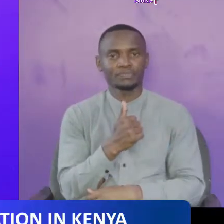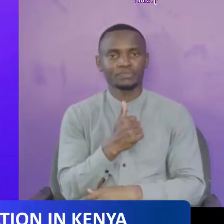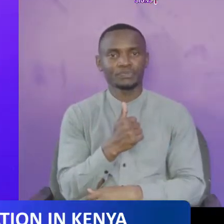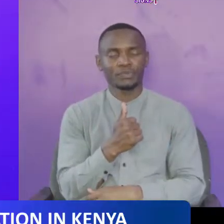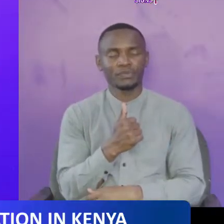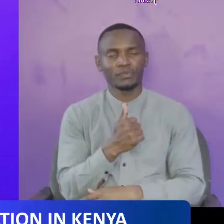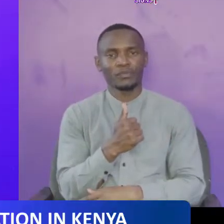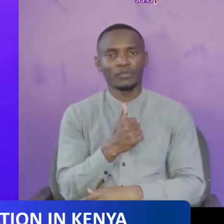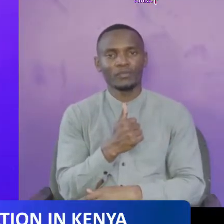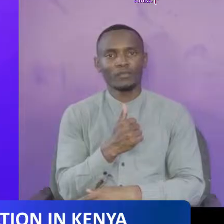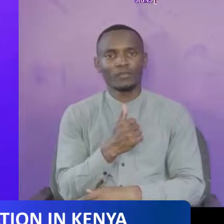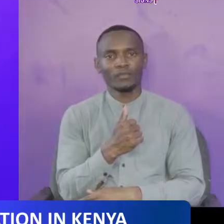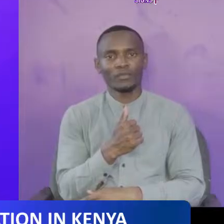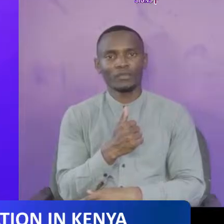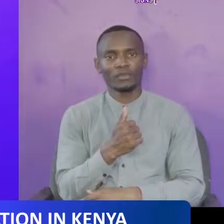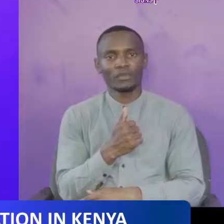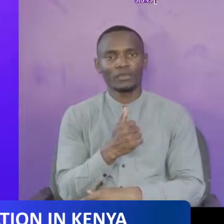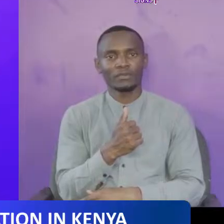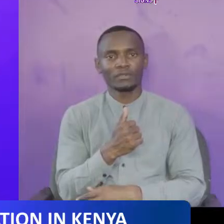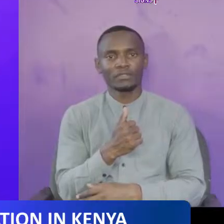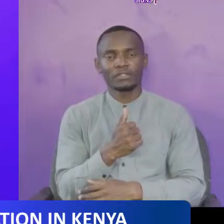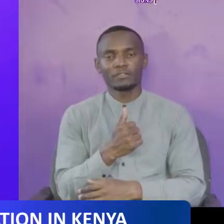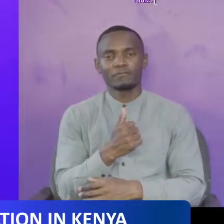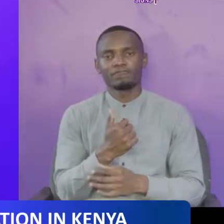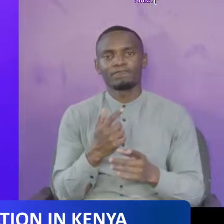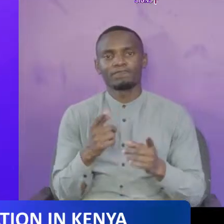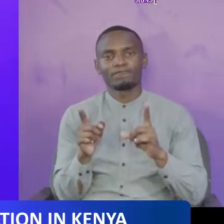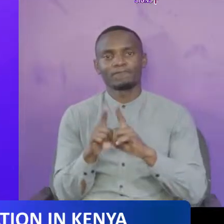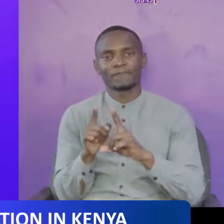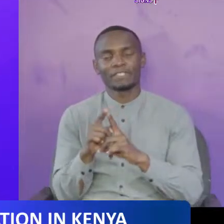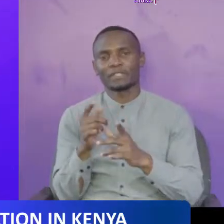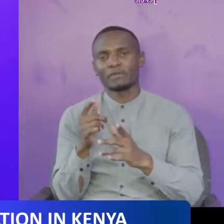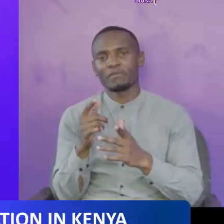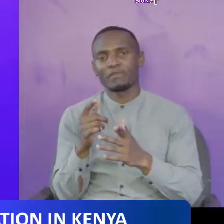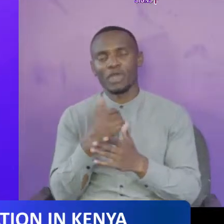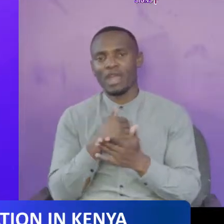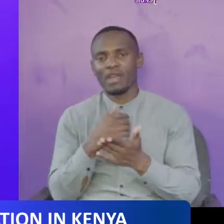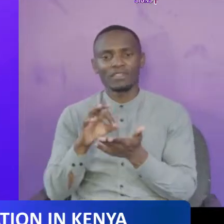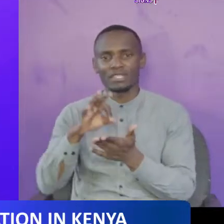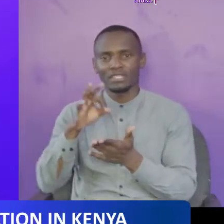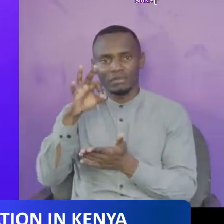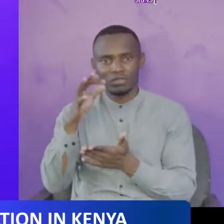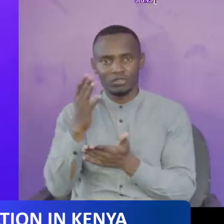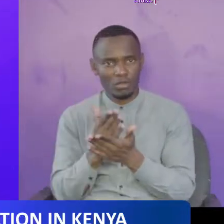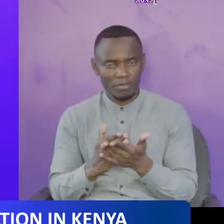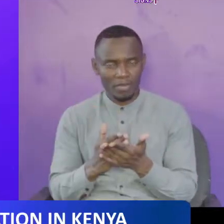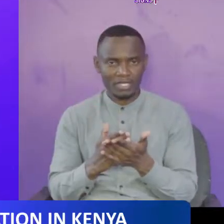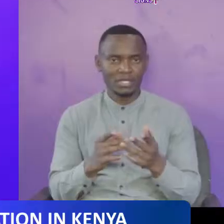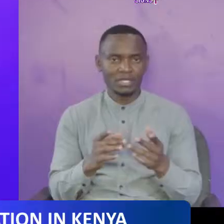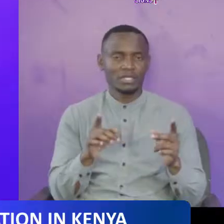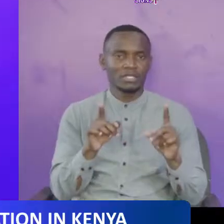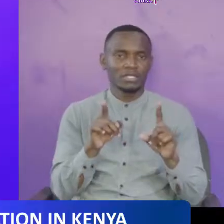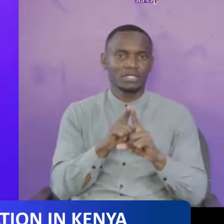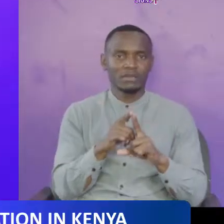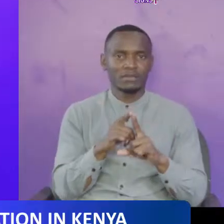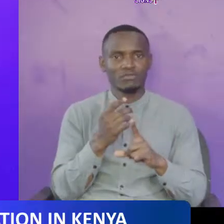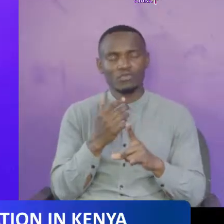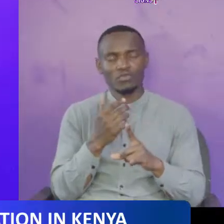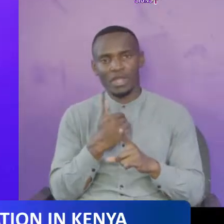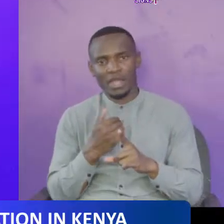purpose. There's a whole aspect of your spiritual being. There's a whole aspect of you connecting with why you're